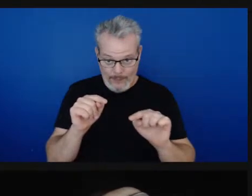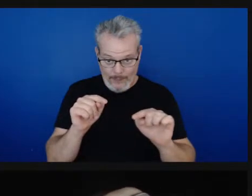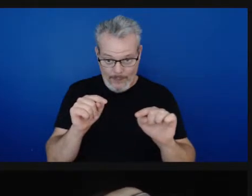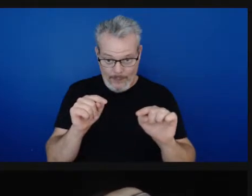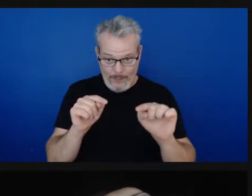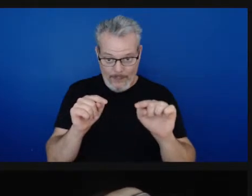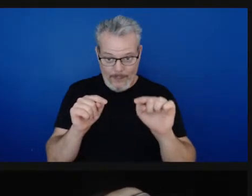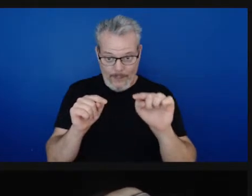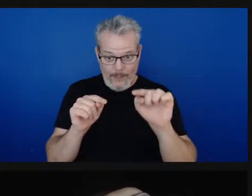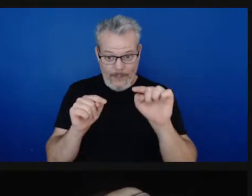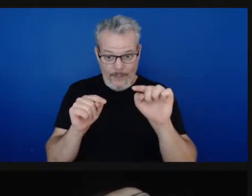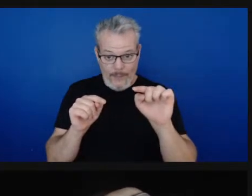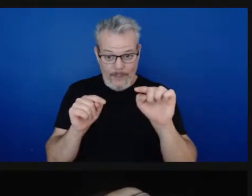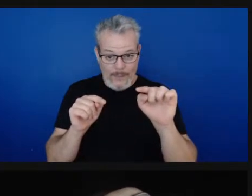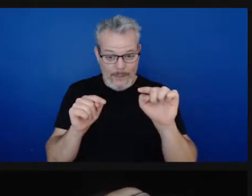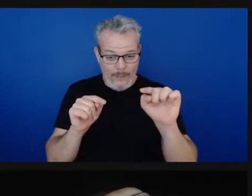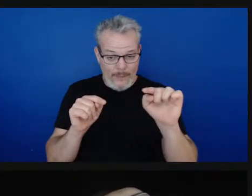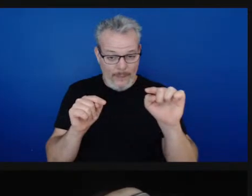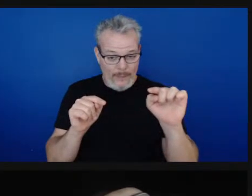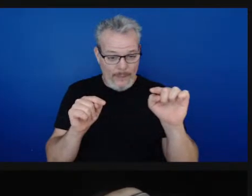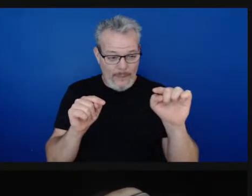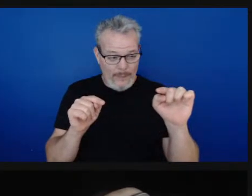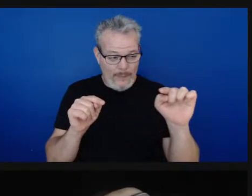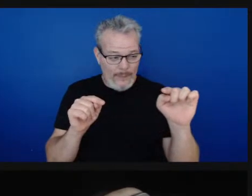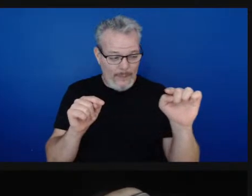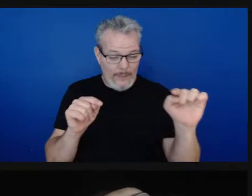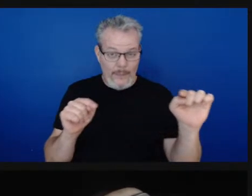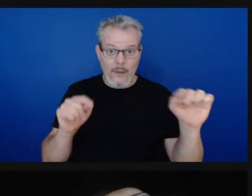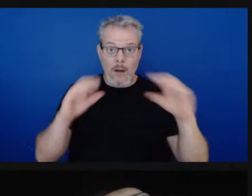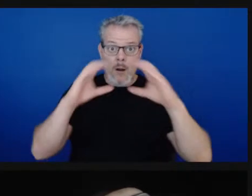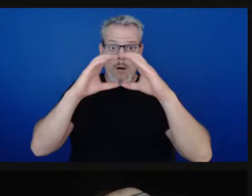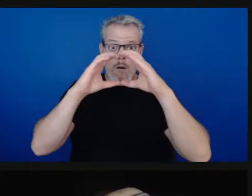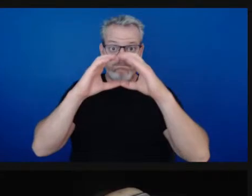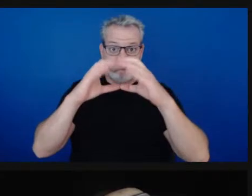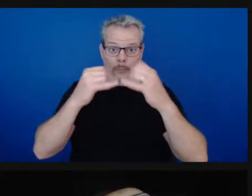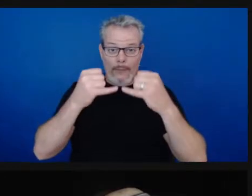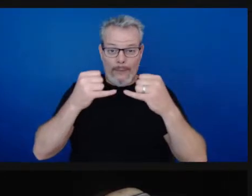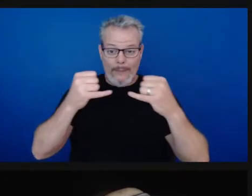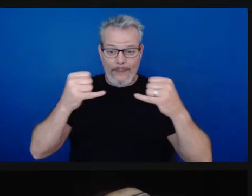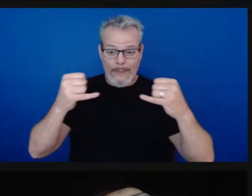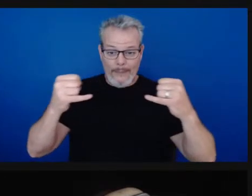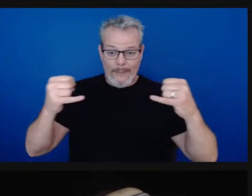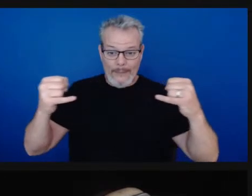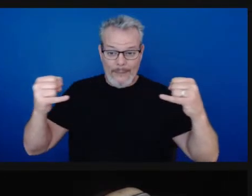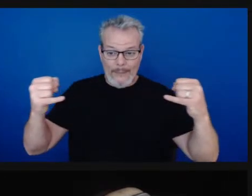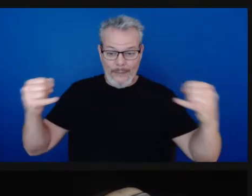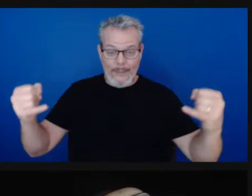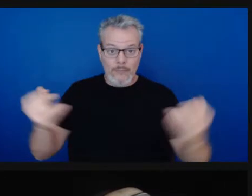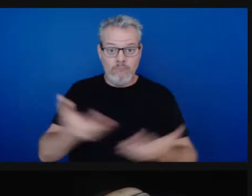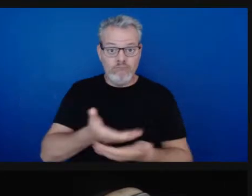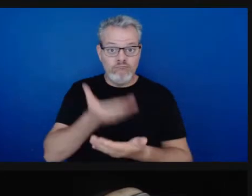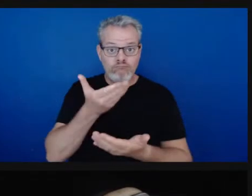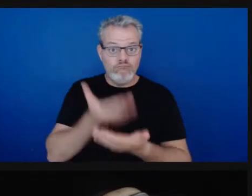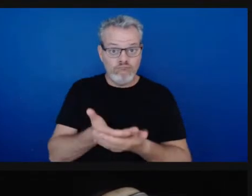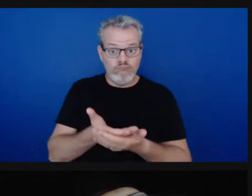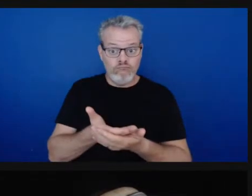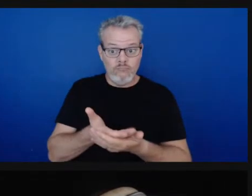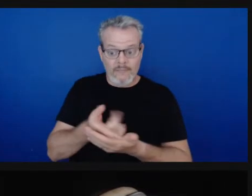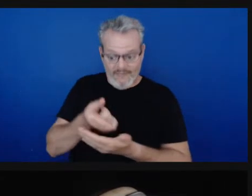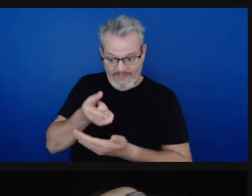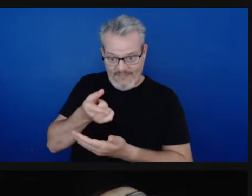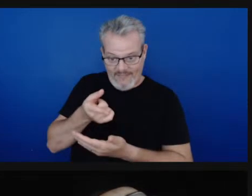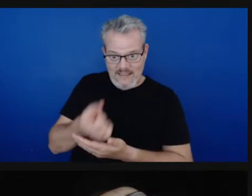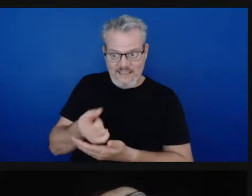other bottom of the flow seems to be over here, which is showing you that this channel is actually